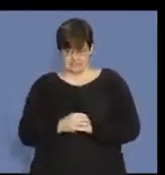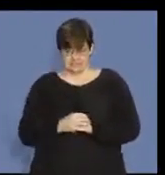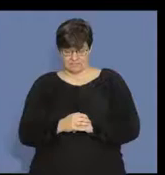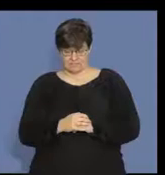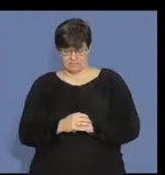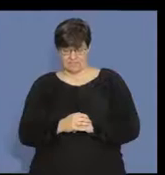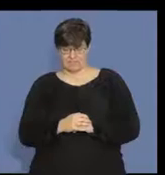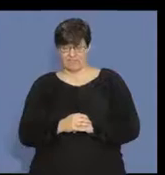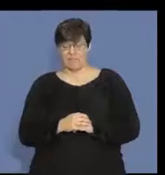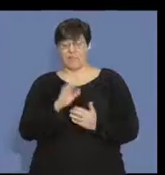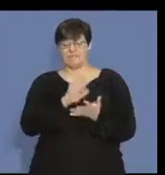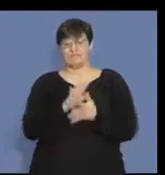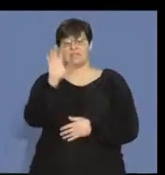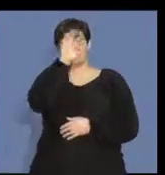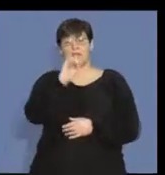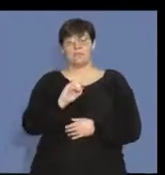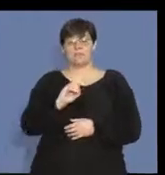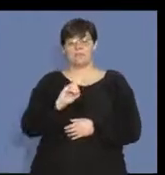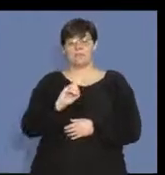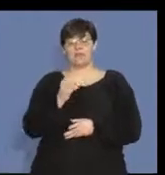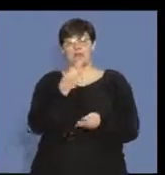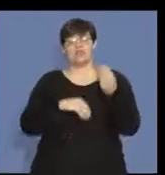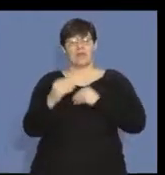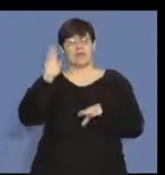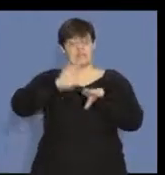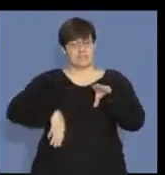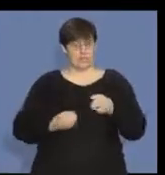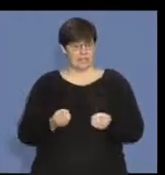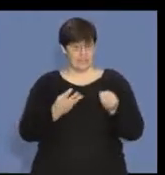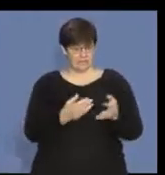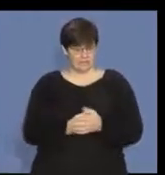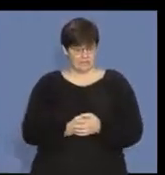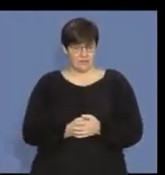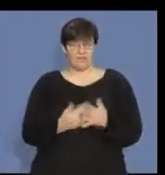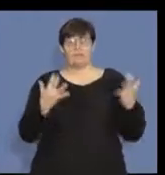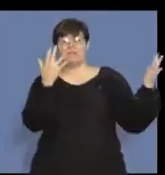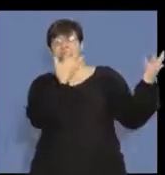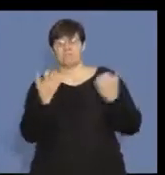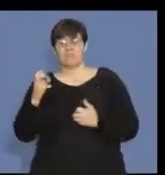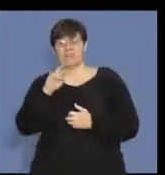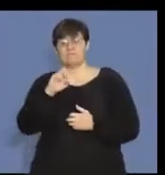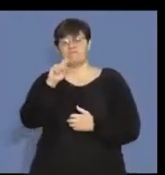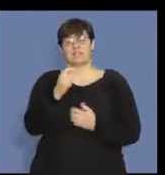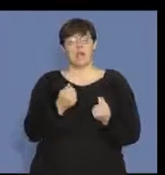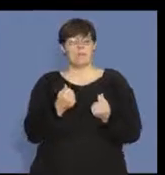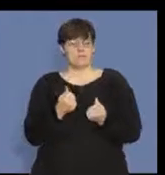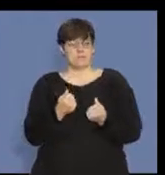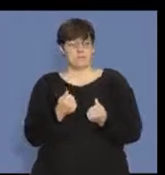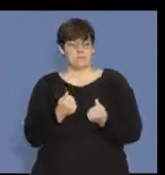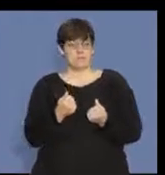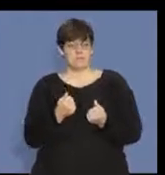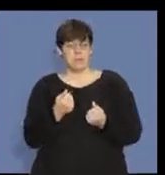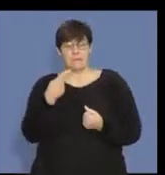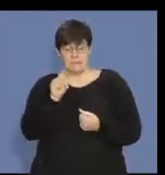debtor, right? A 15% trade discount was given. Calculate the VAT